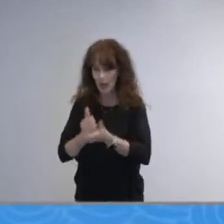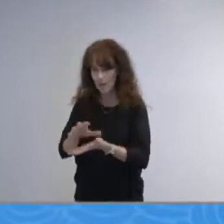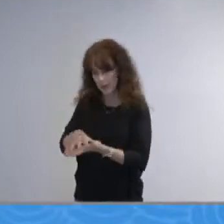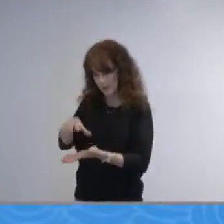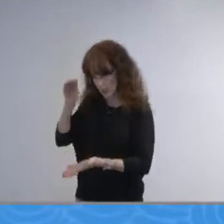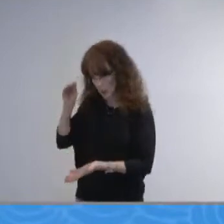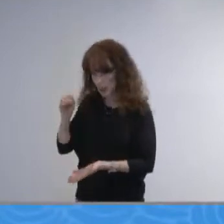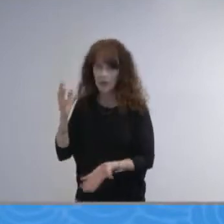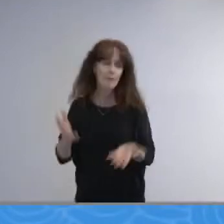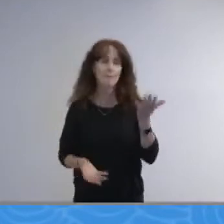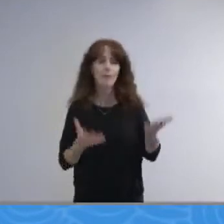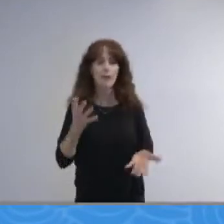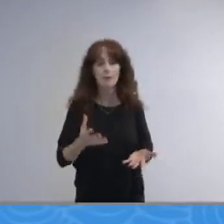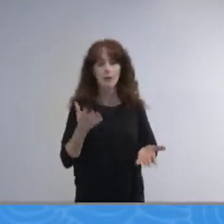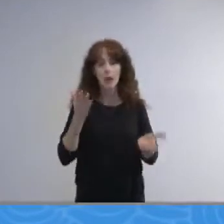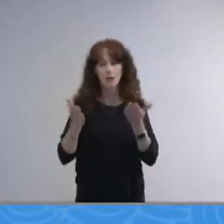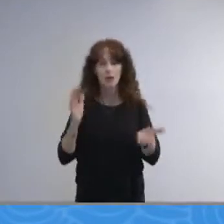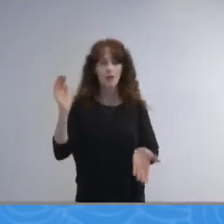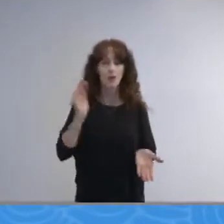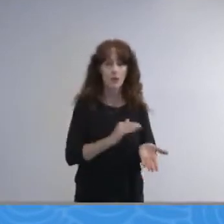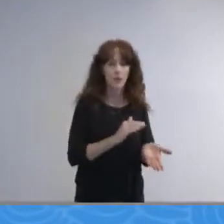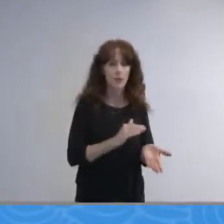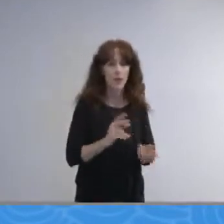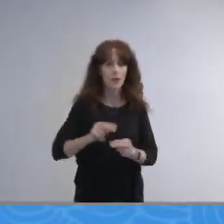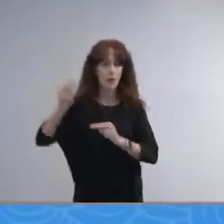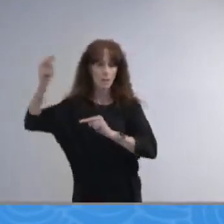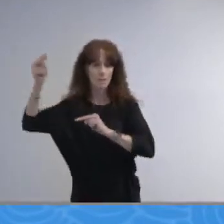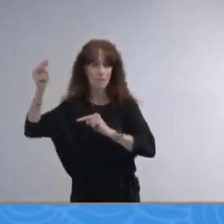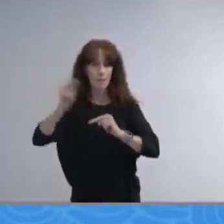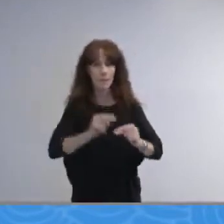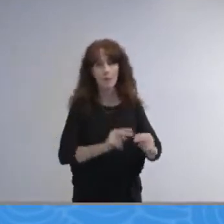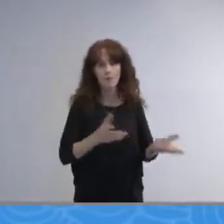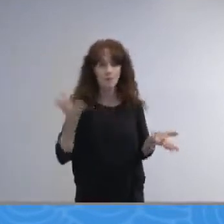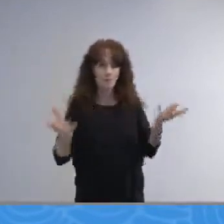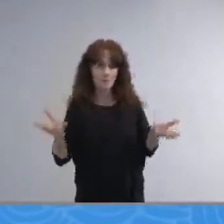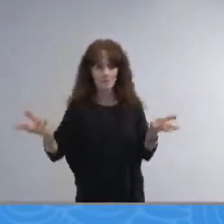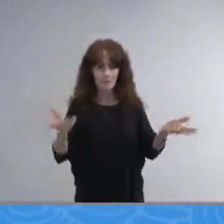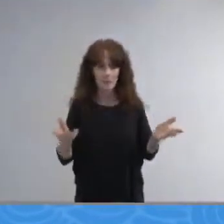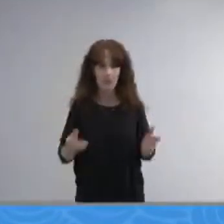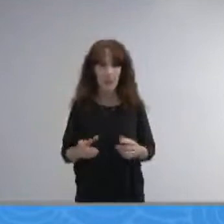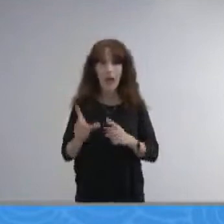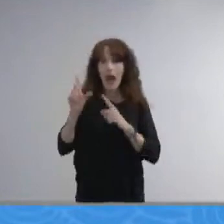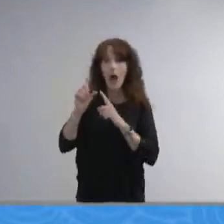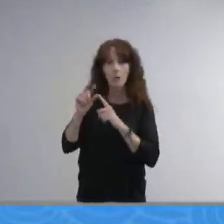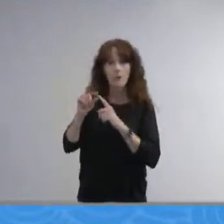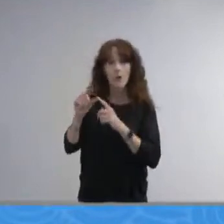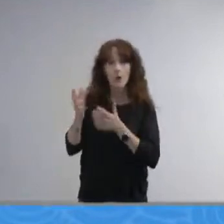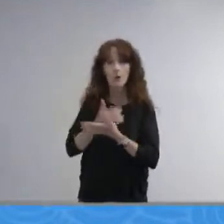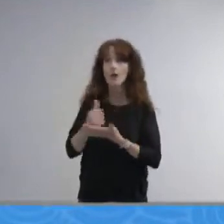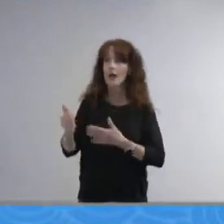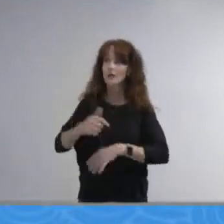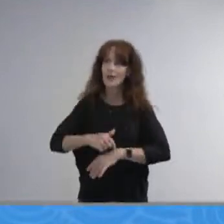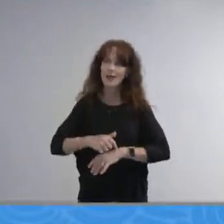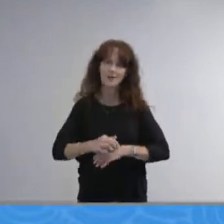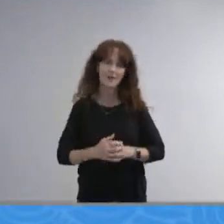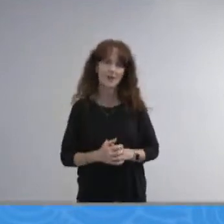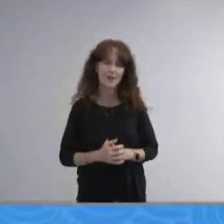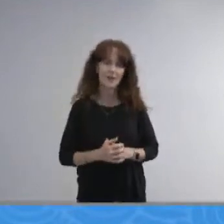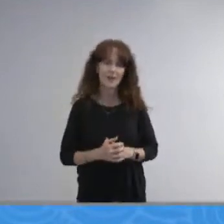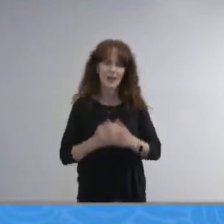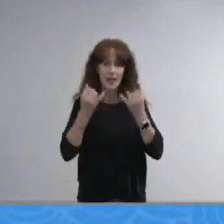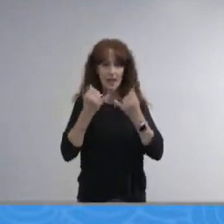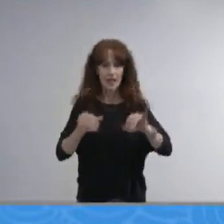learn. Maybe one service will be decreased and another one will go up. Okay, just one more and we're running out of time.